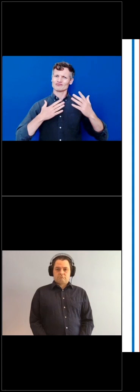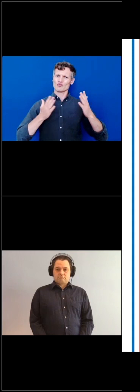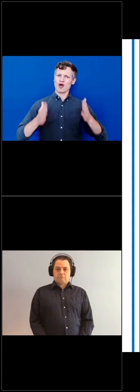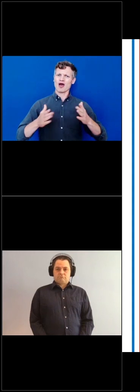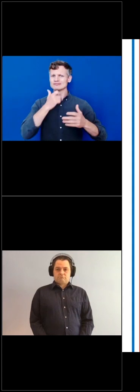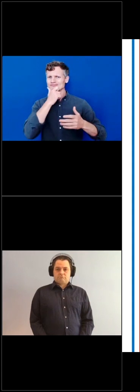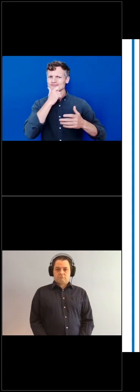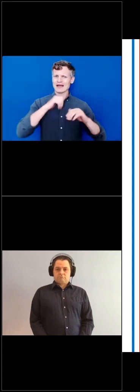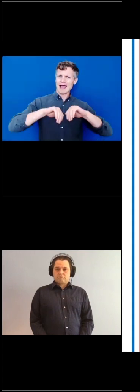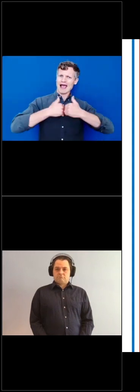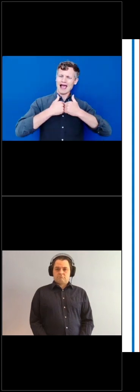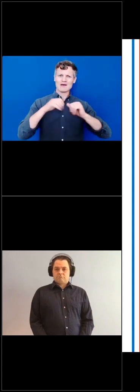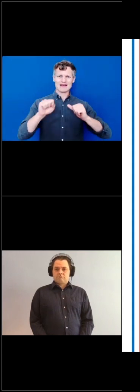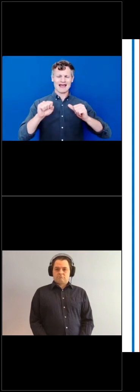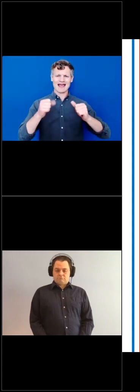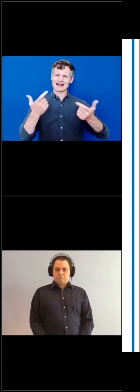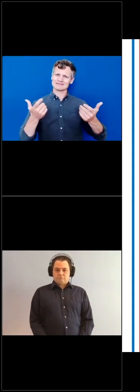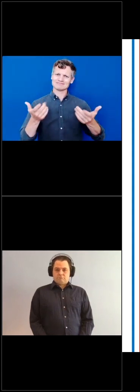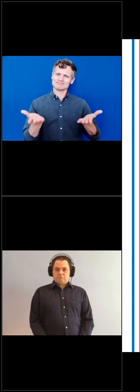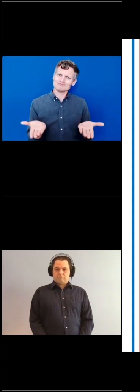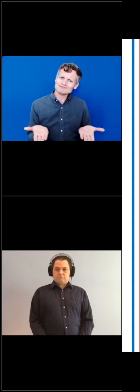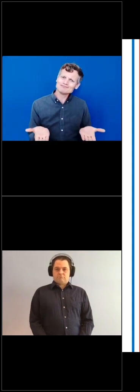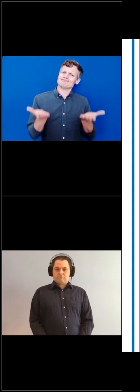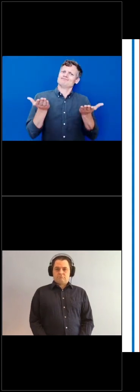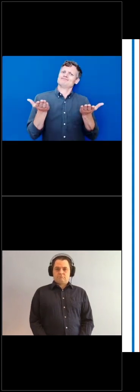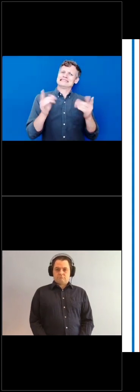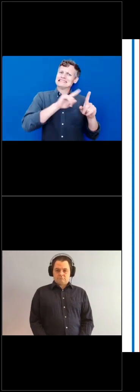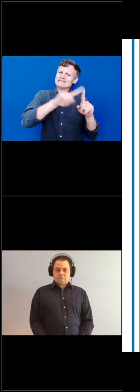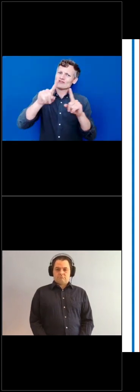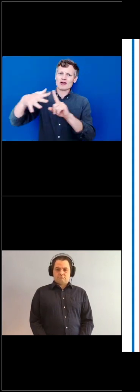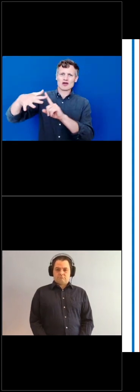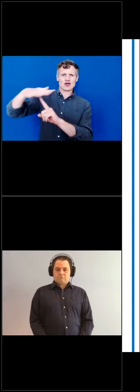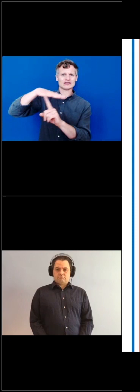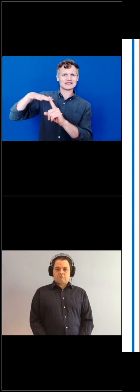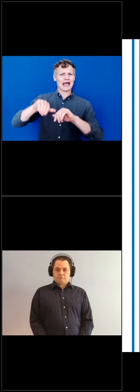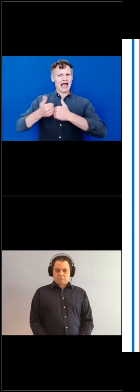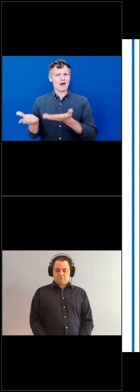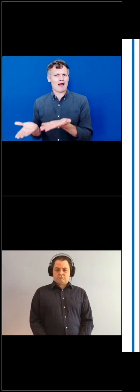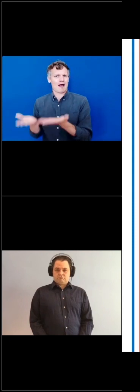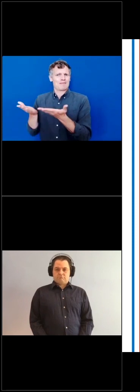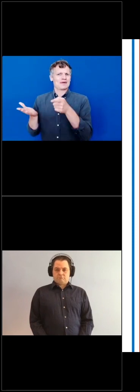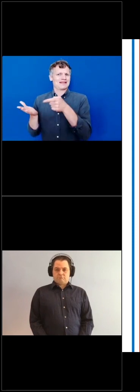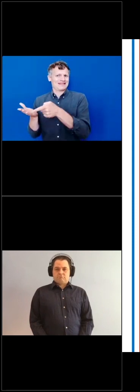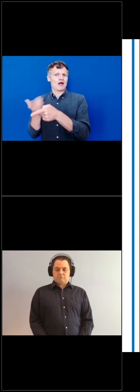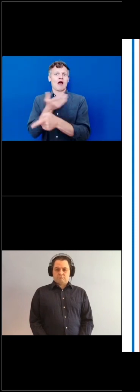the society, which in different contexts. For example, when you talk about the convict